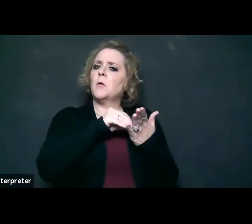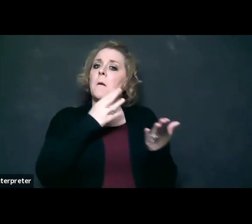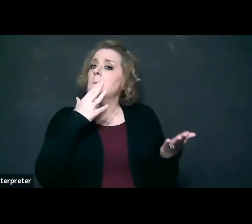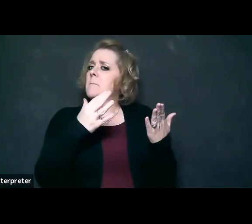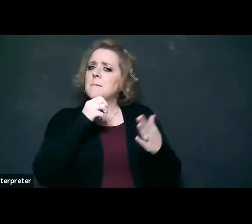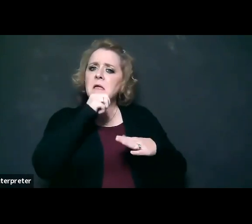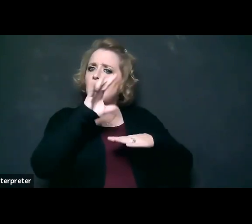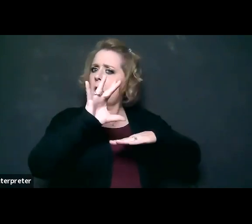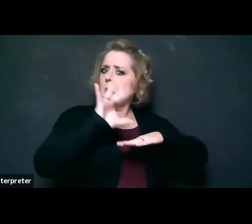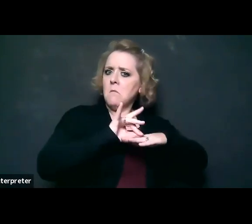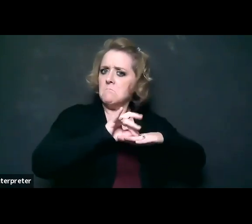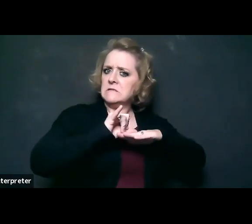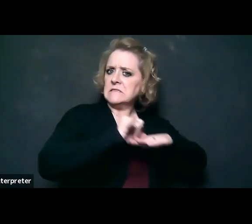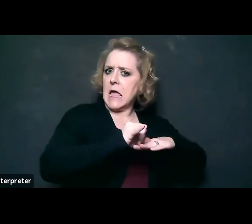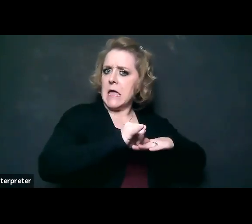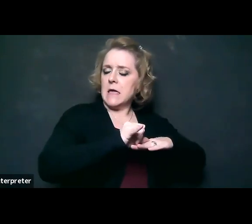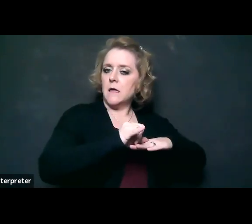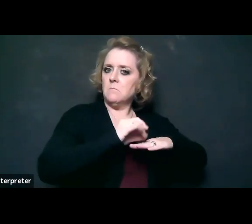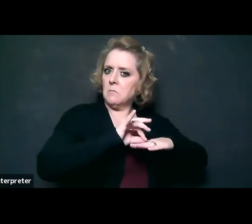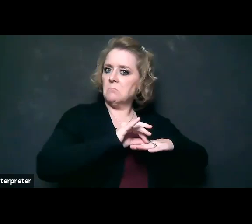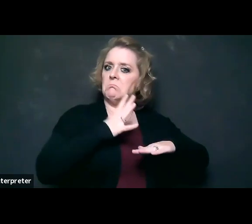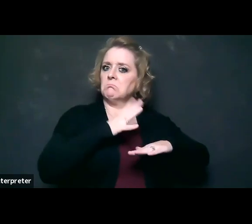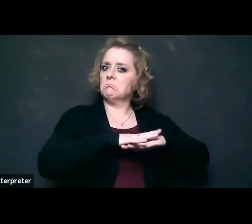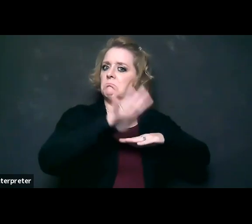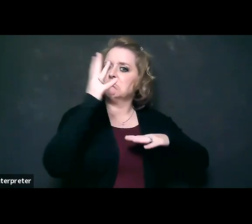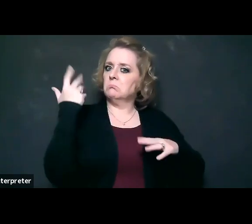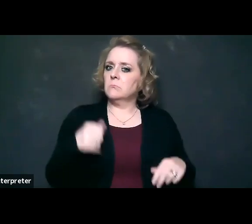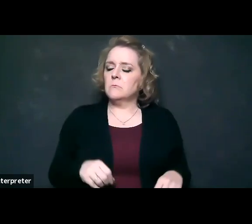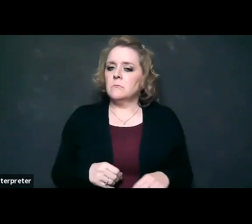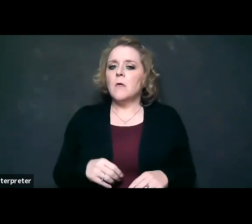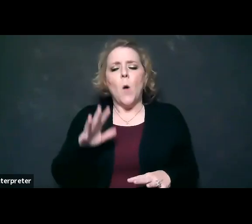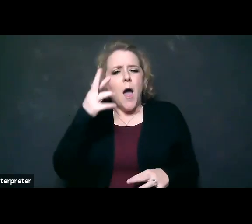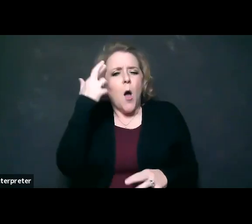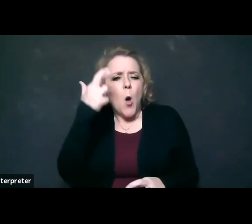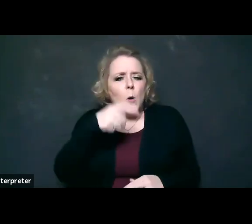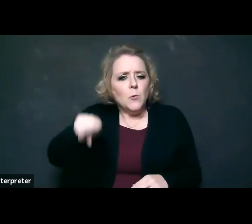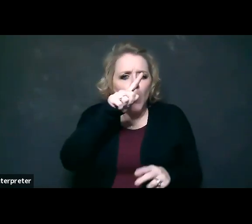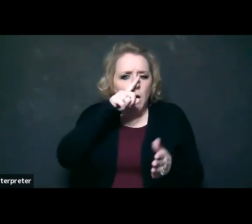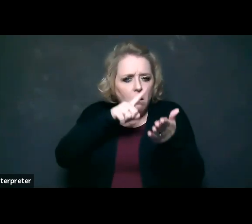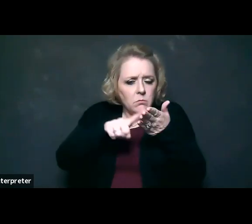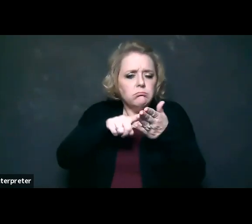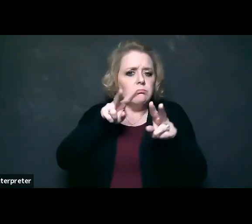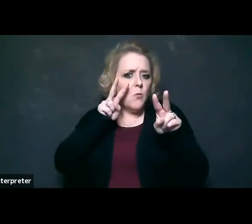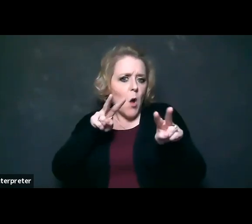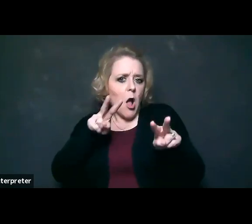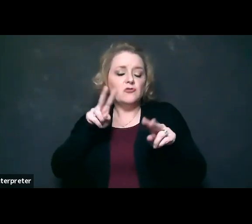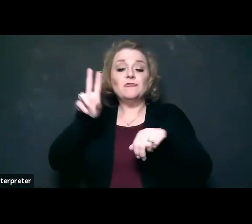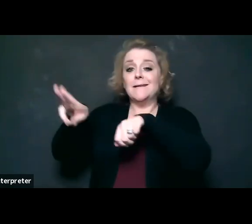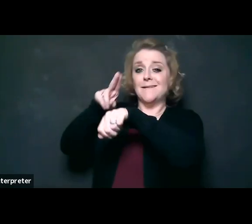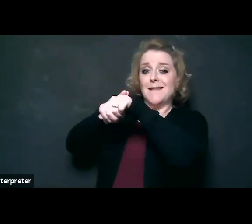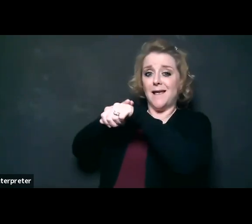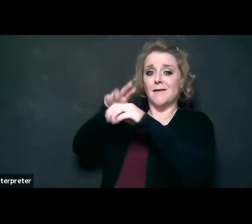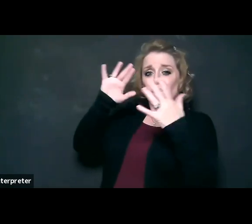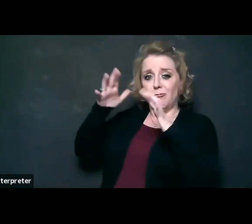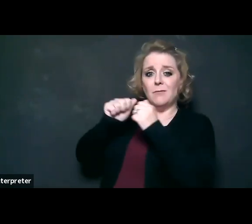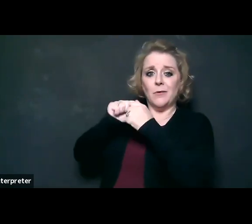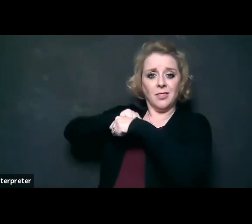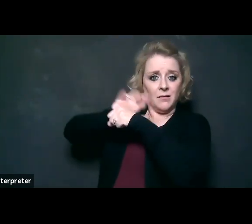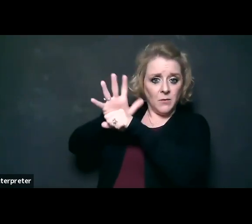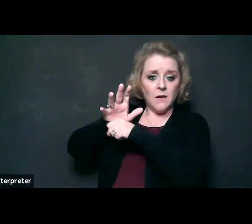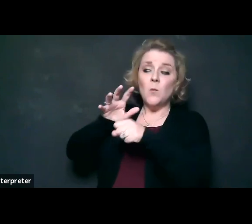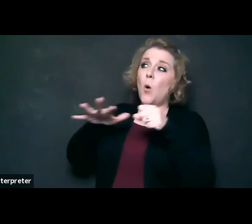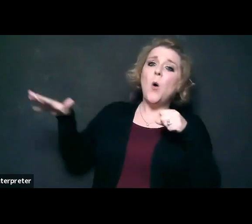but we will continue to learn. I hope you're following the progress locally and or nationally and internationally around